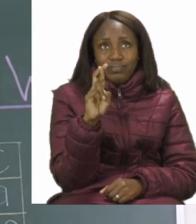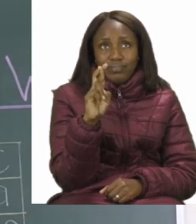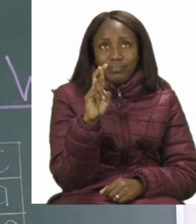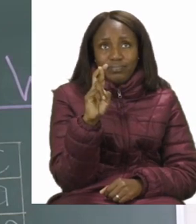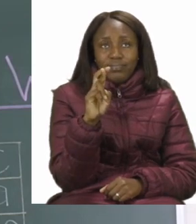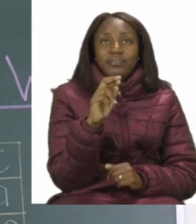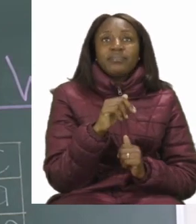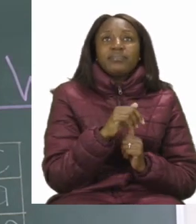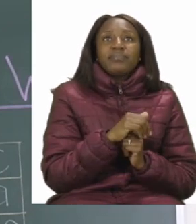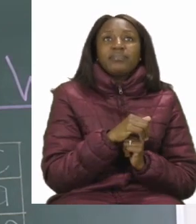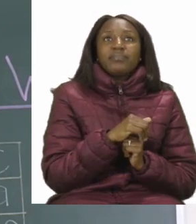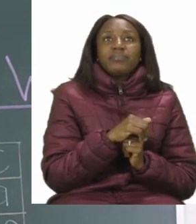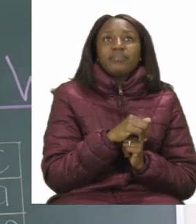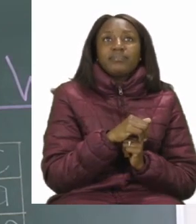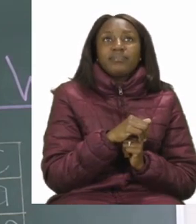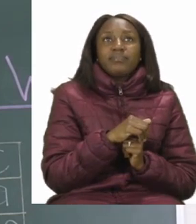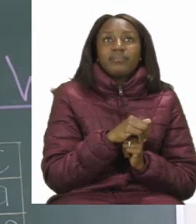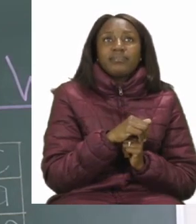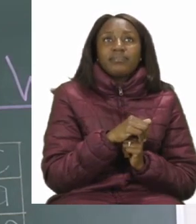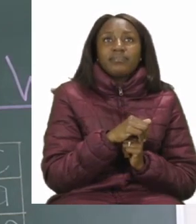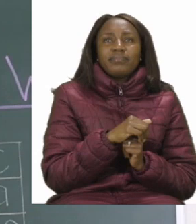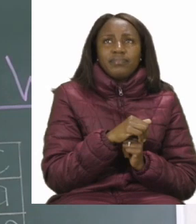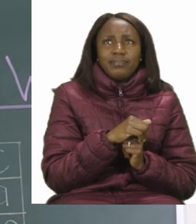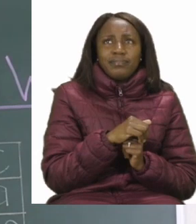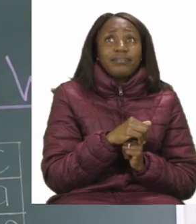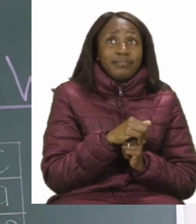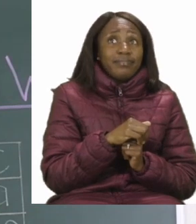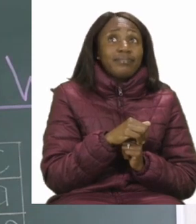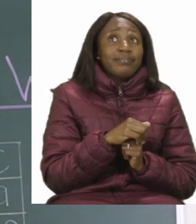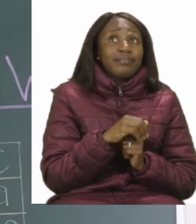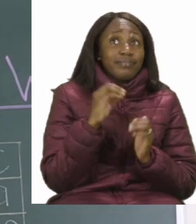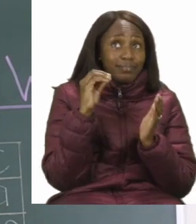W-A-T-E-R. So, do you think it fits?